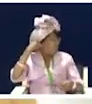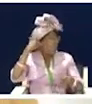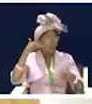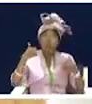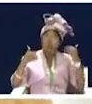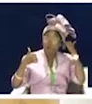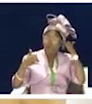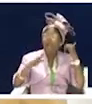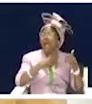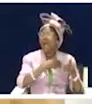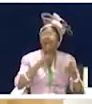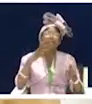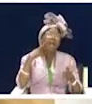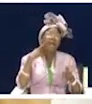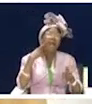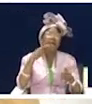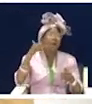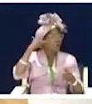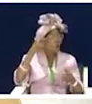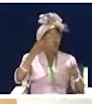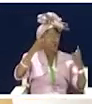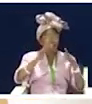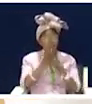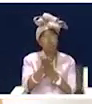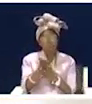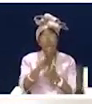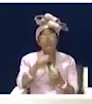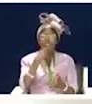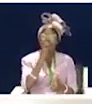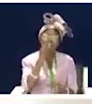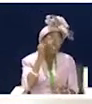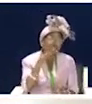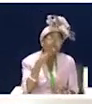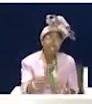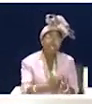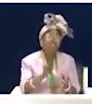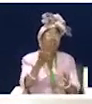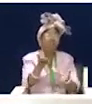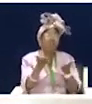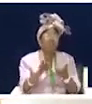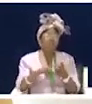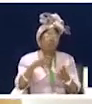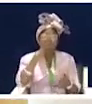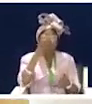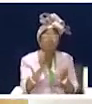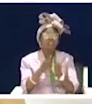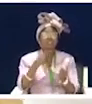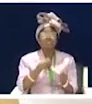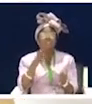came through. And she said she wanted to speak with me. They gave me the phone.